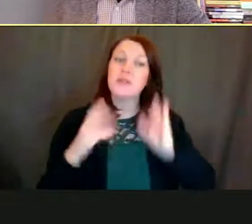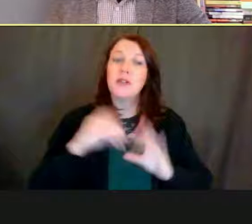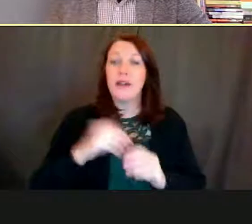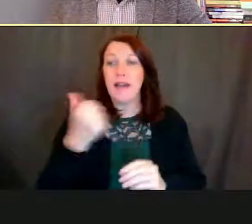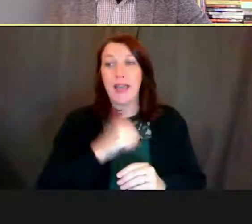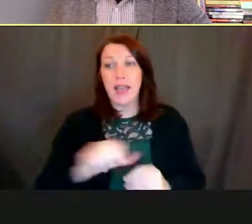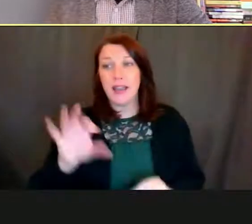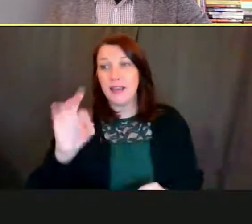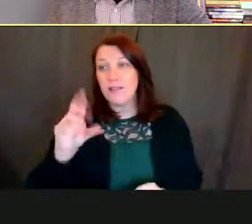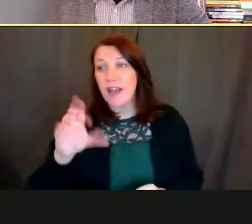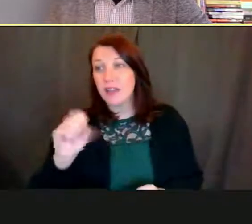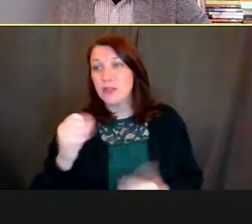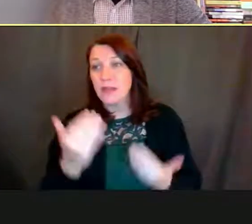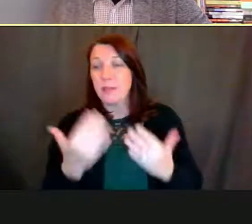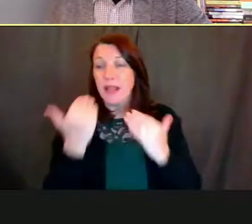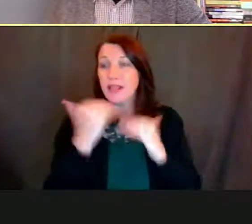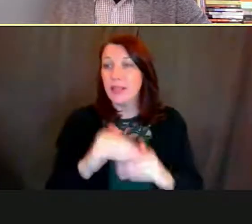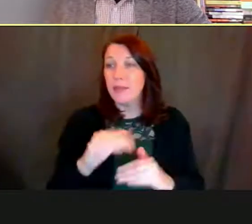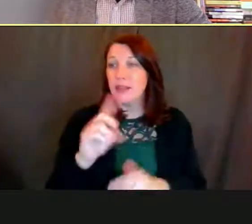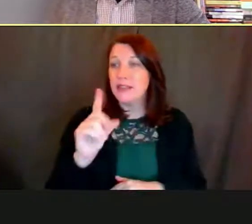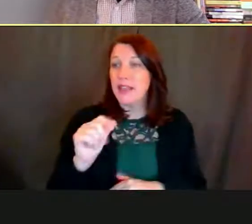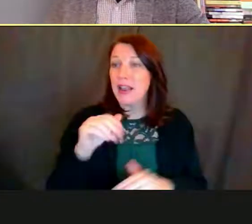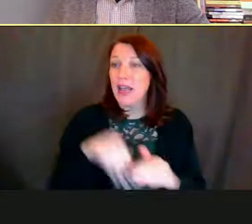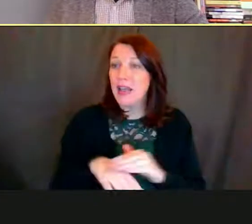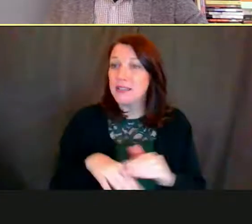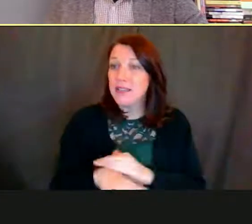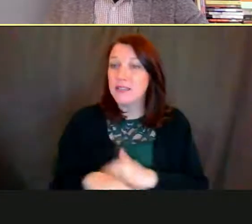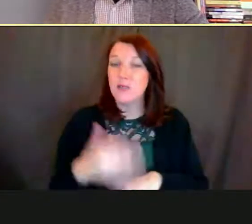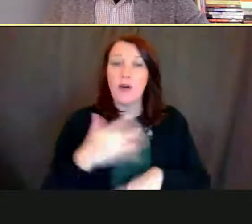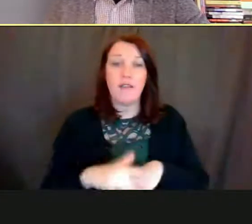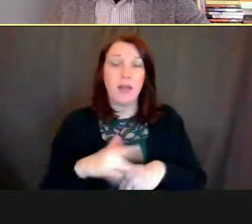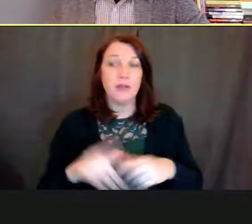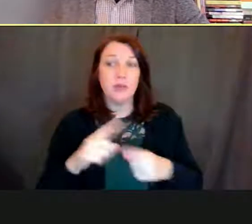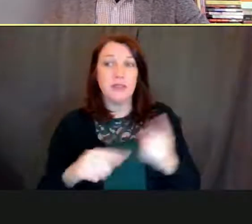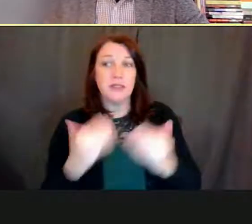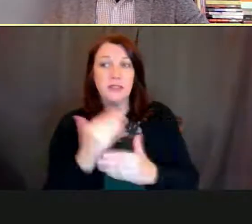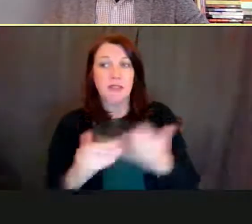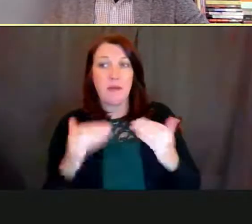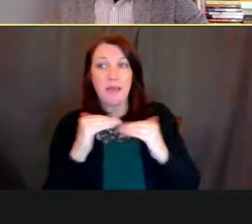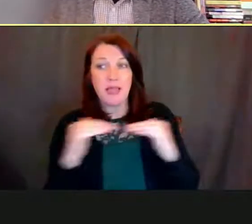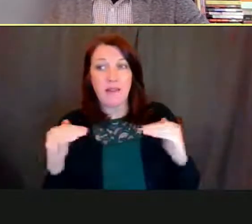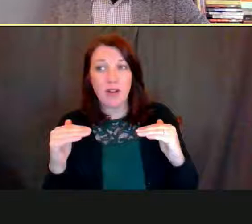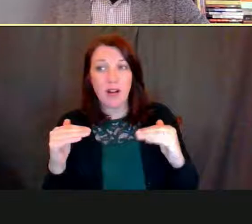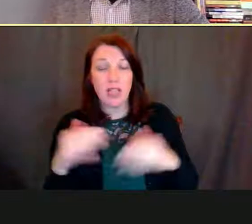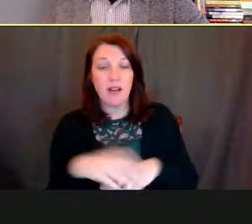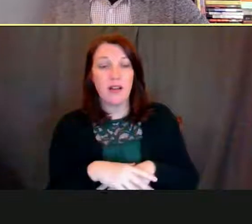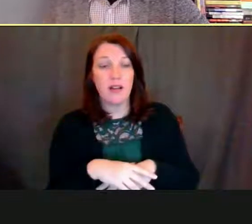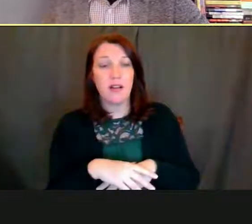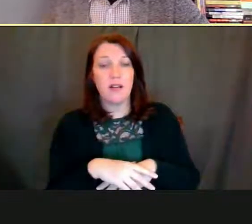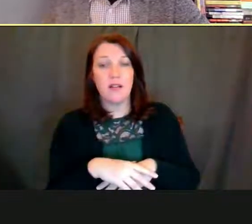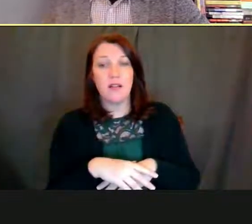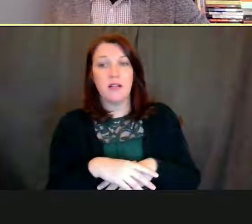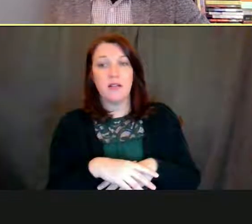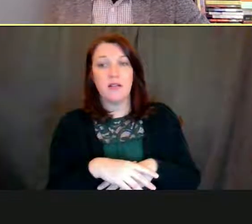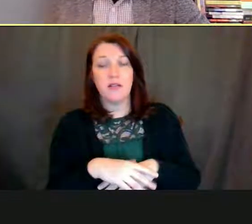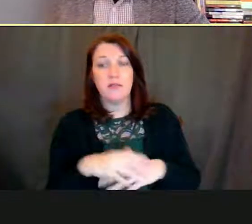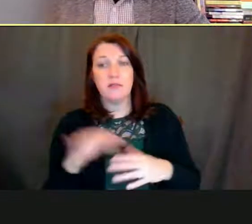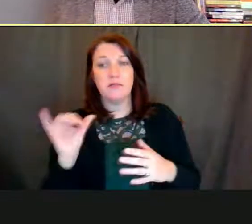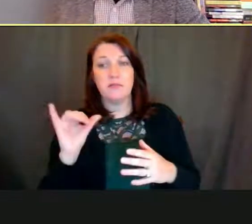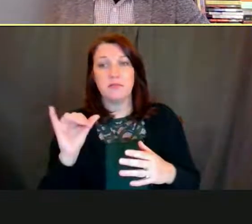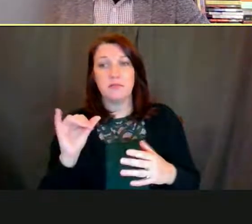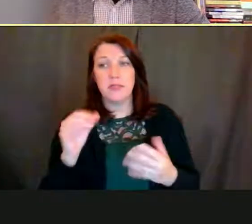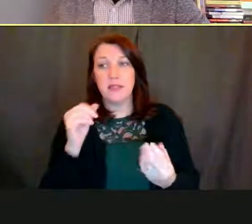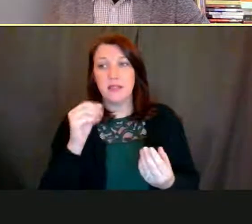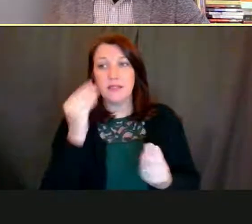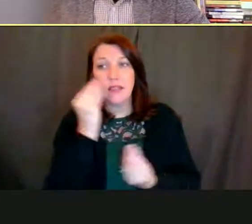factors that might limit data access or availability to some degree, such as the informed